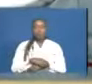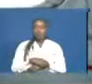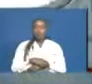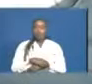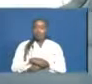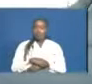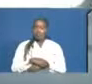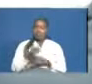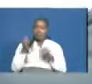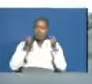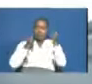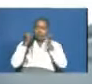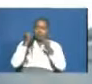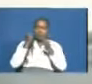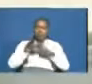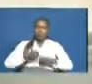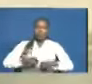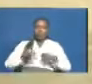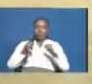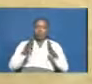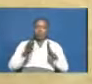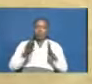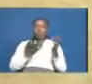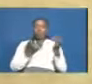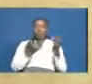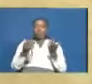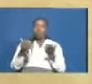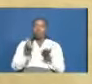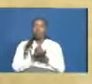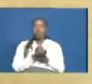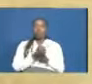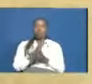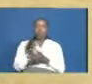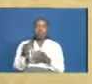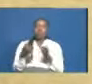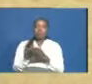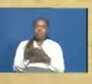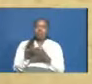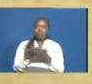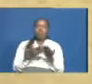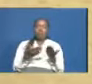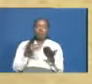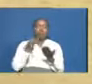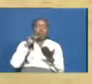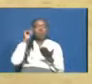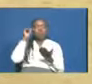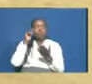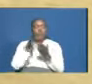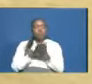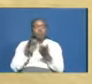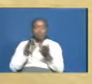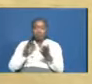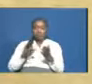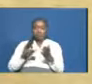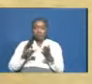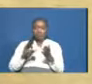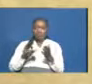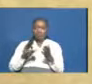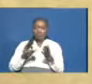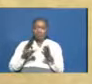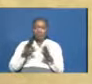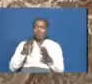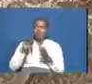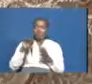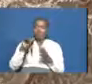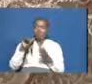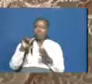Military as an employer was expected to employ all, regardless of gender. The women, you know, mindre wanawake in